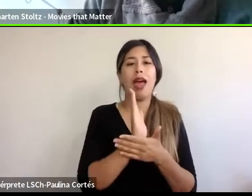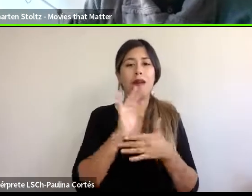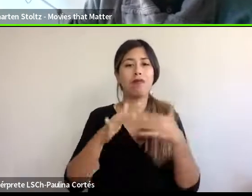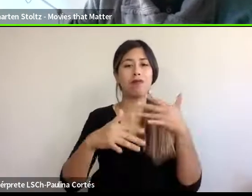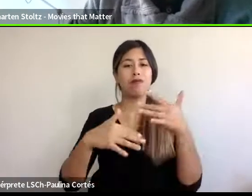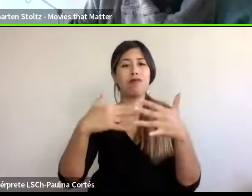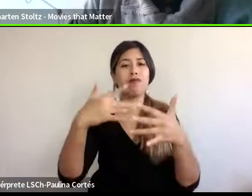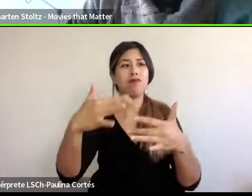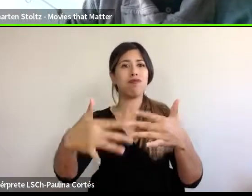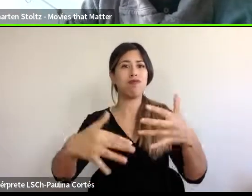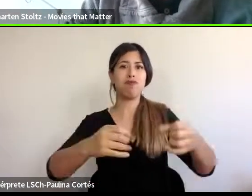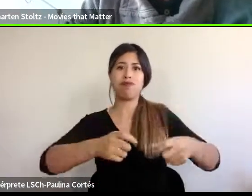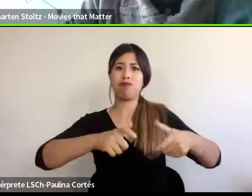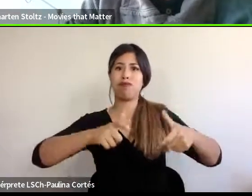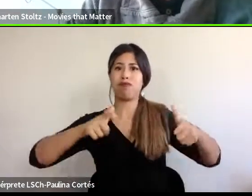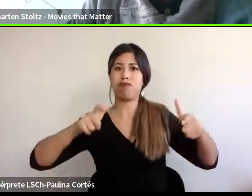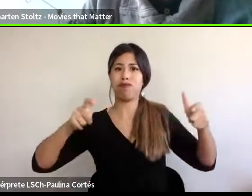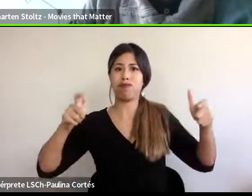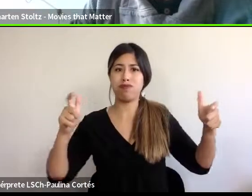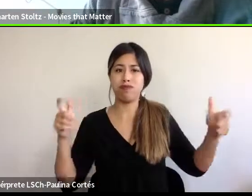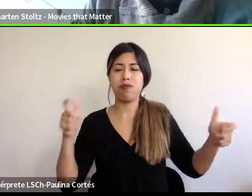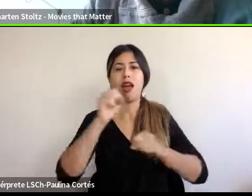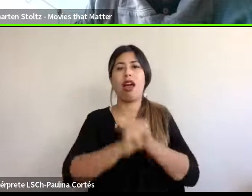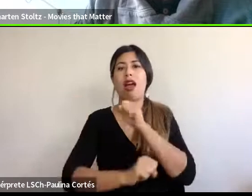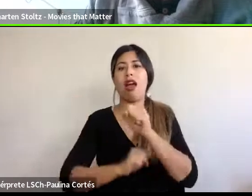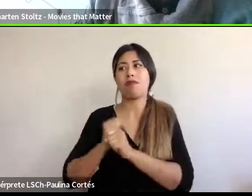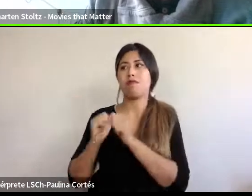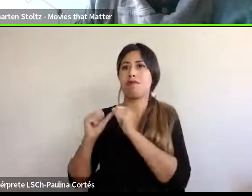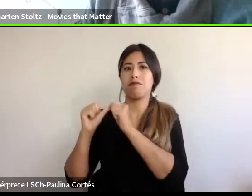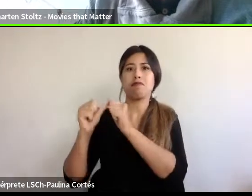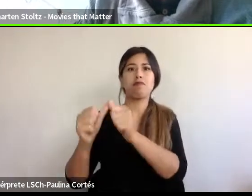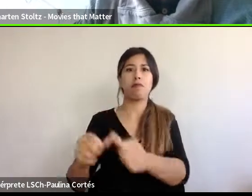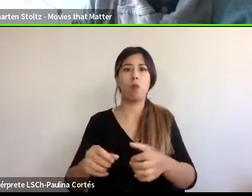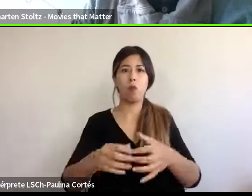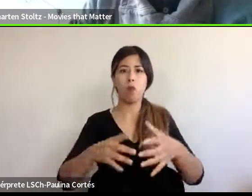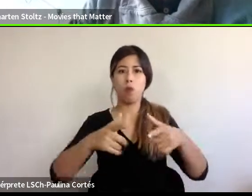while, the Amnesty International Film Festival, as it was